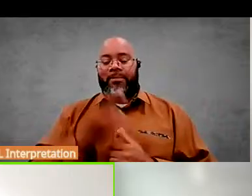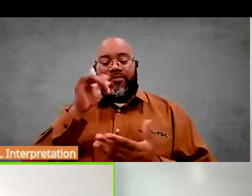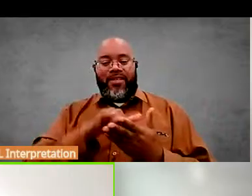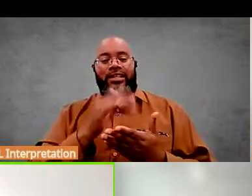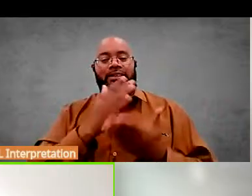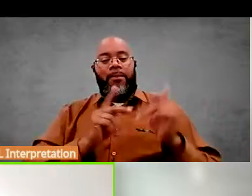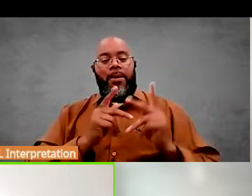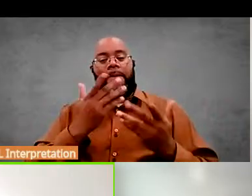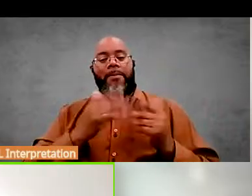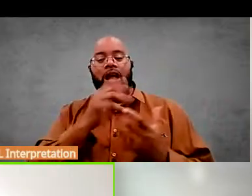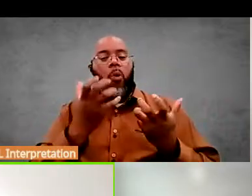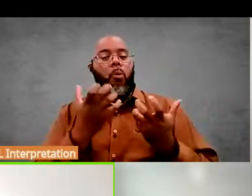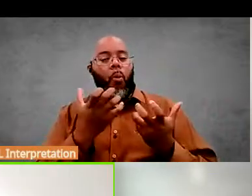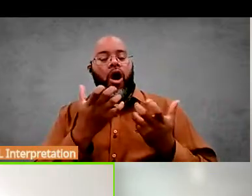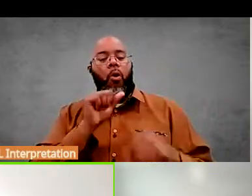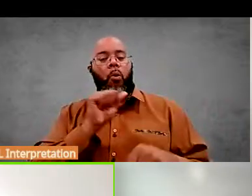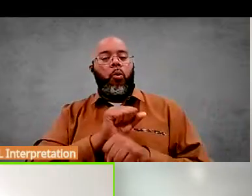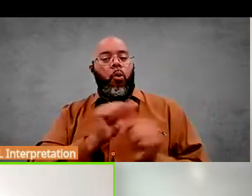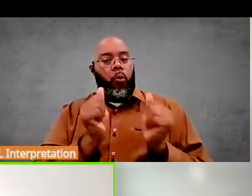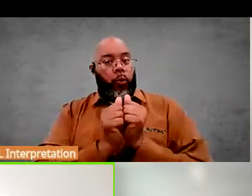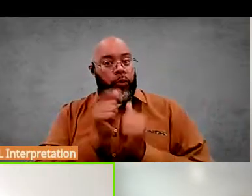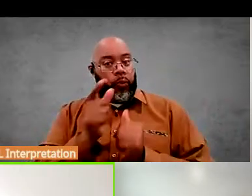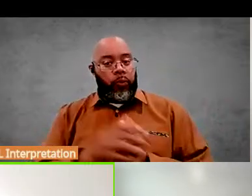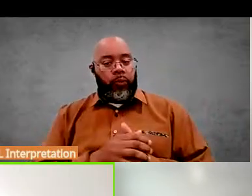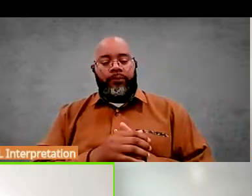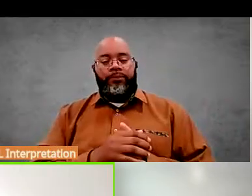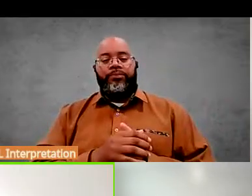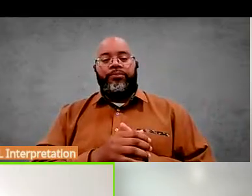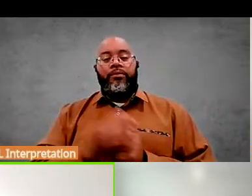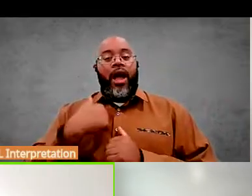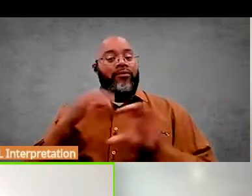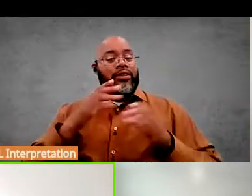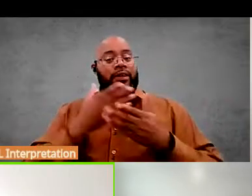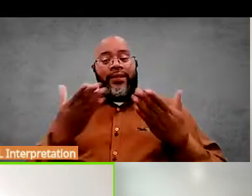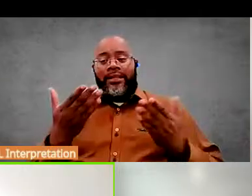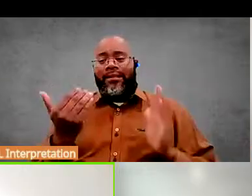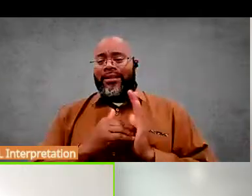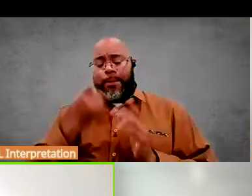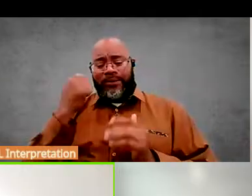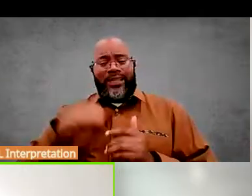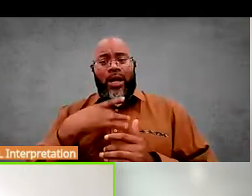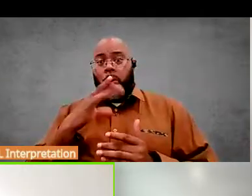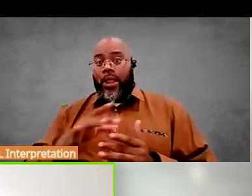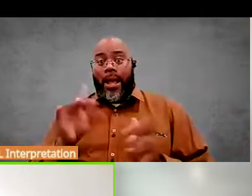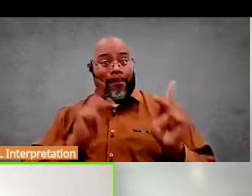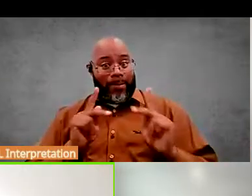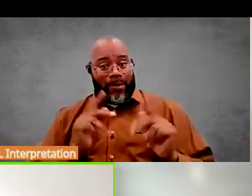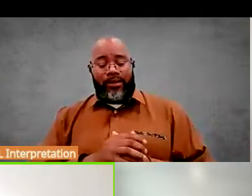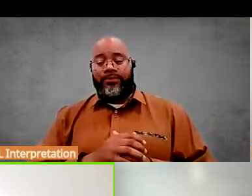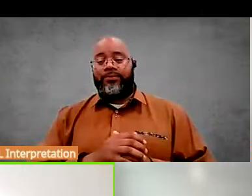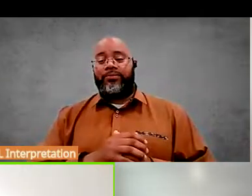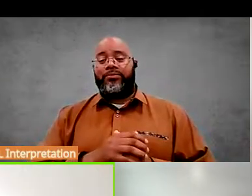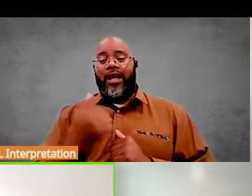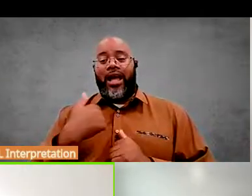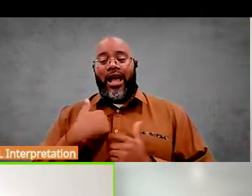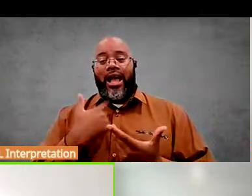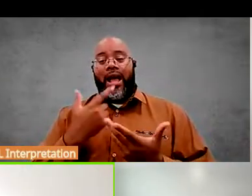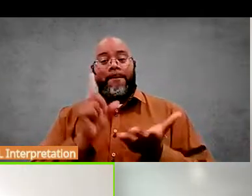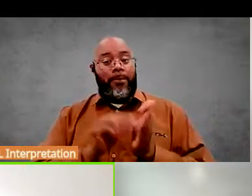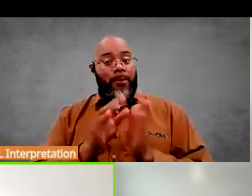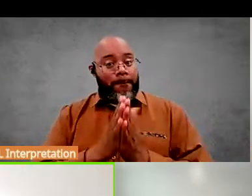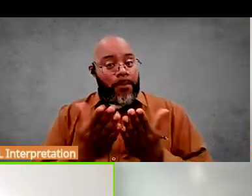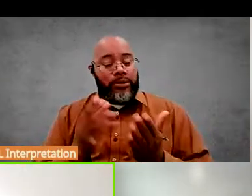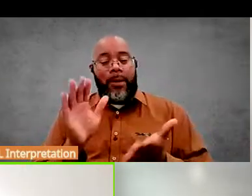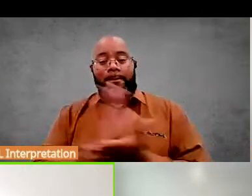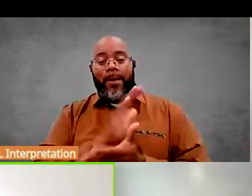people might not want to work with you. I have done things again because I don't like people. I have published books and papers